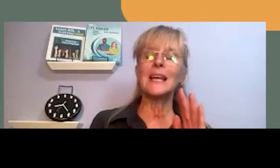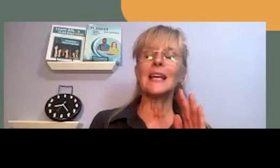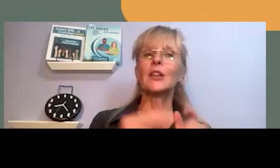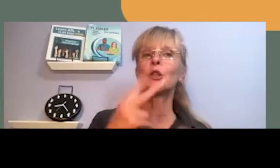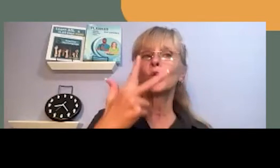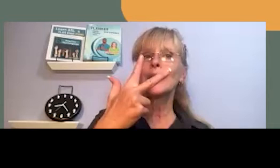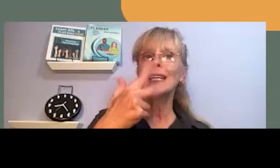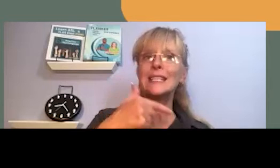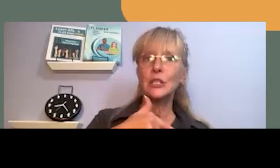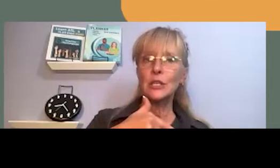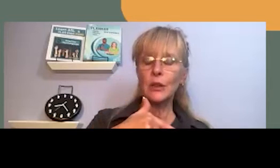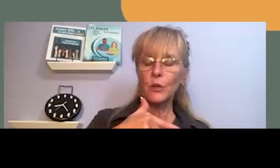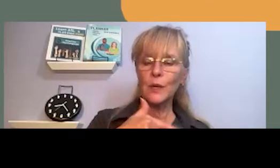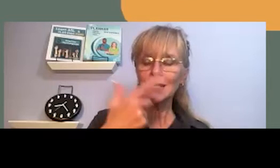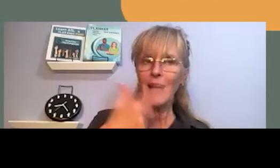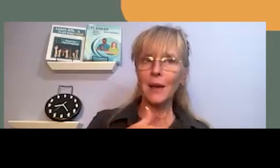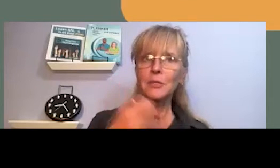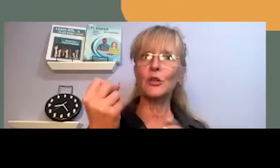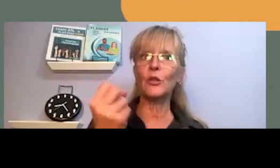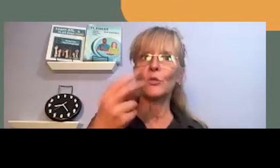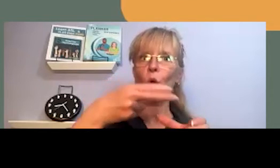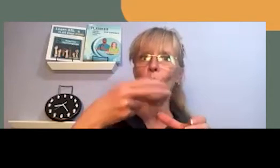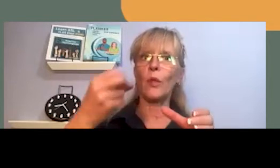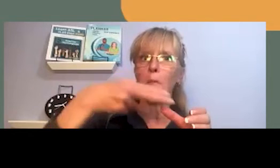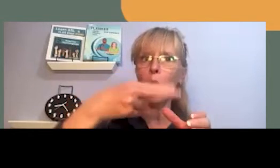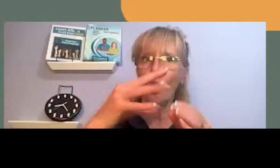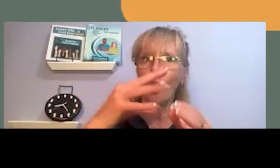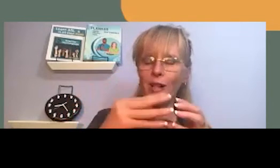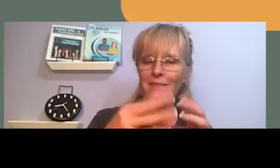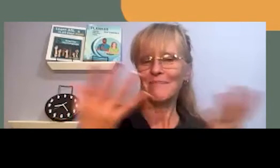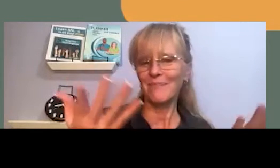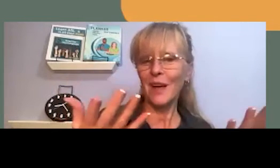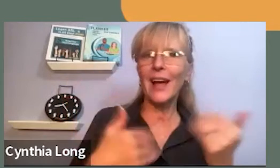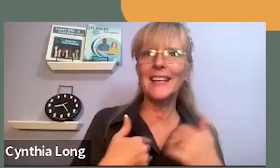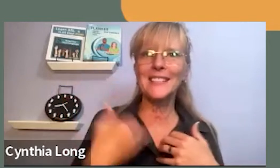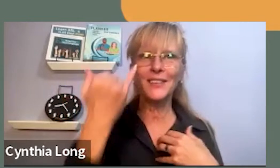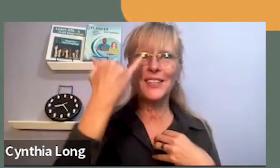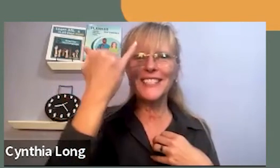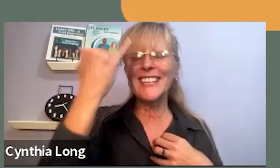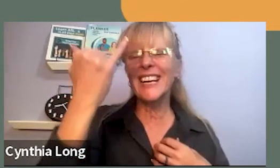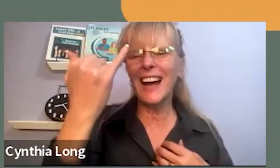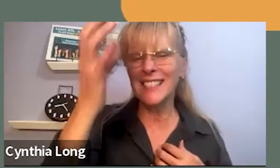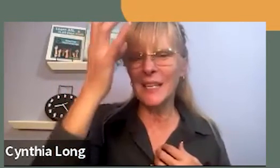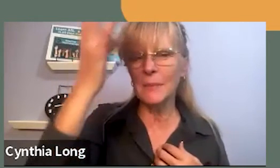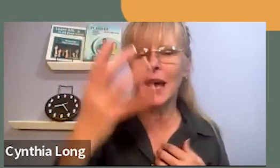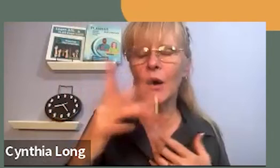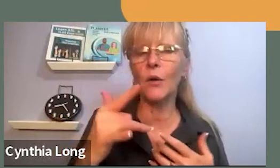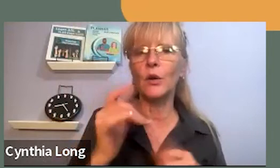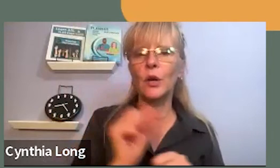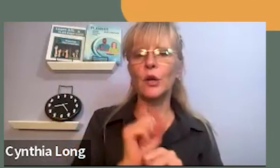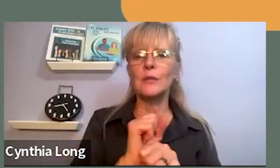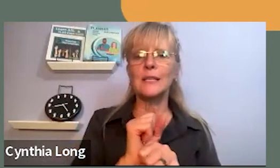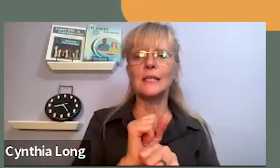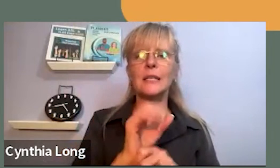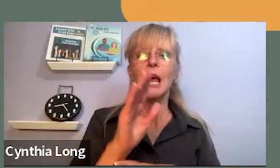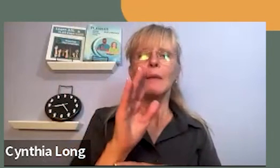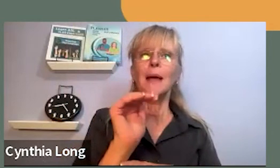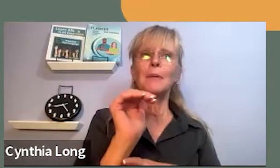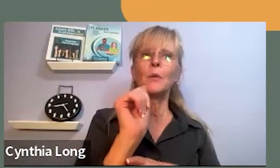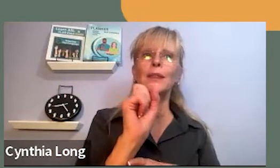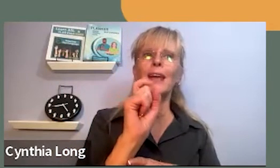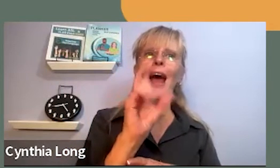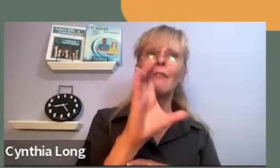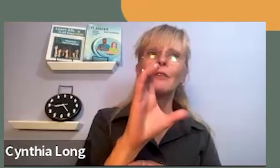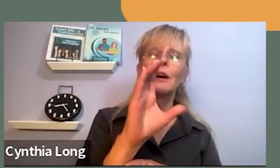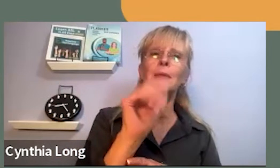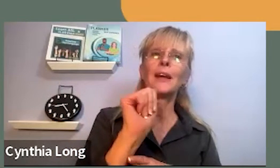That means they get three times to throw the ball. Okay, so you can see concepts how you can use this.